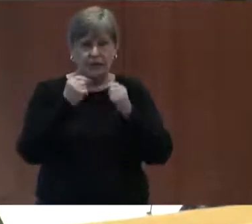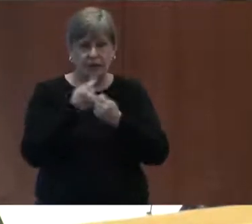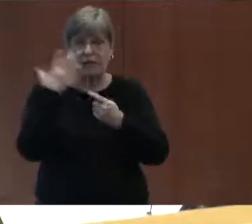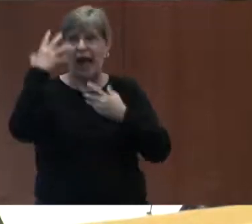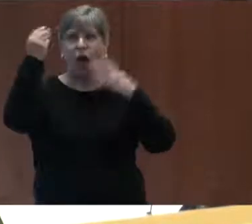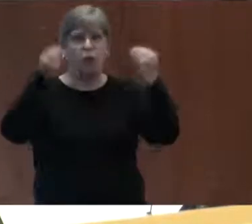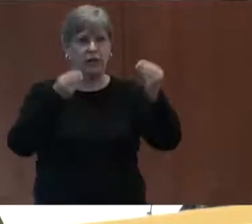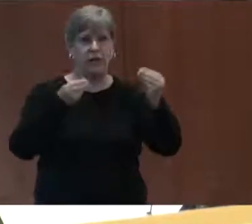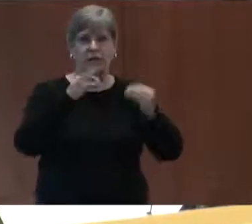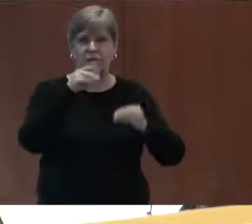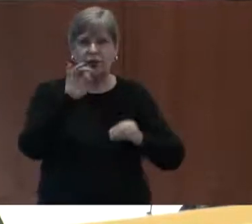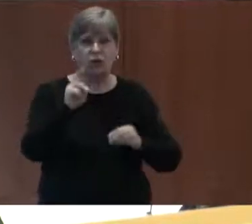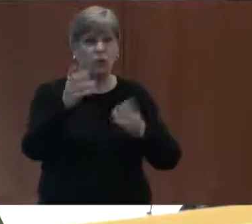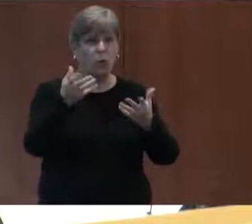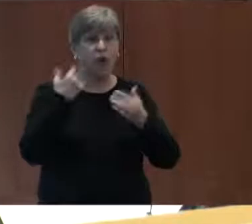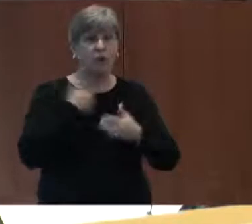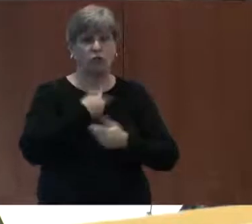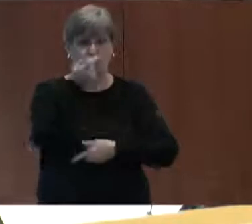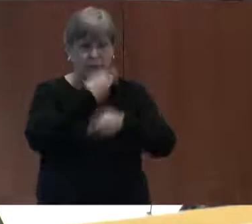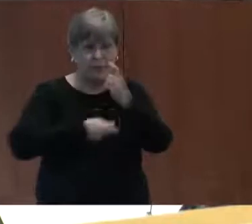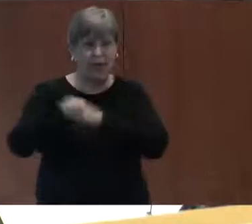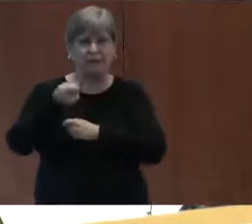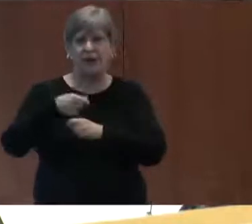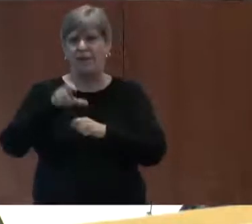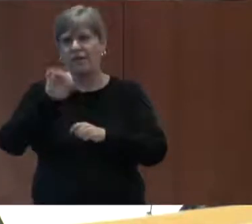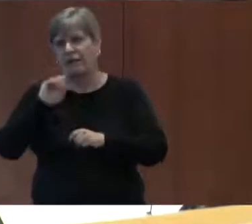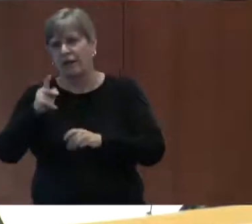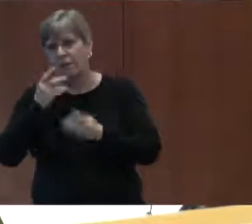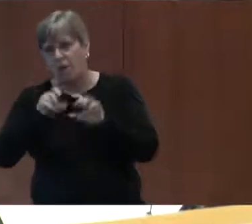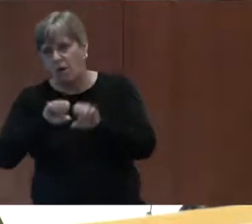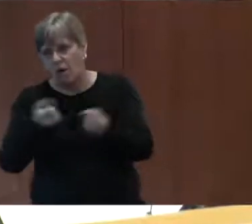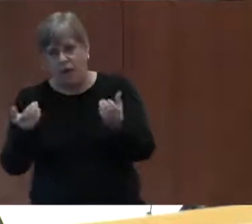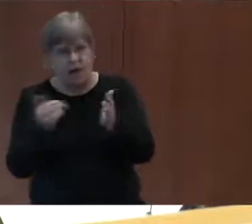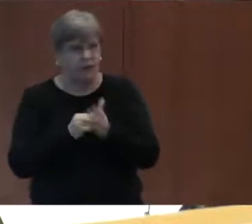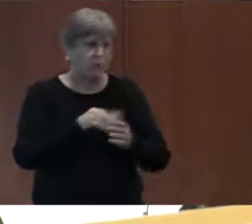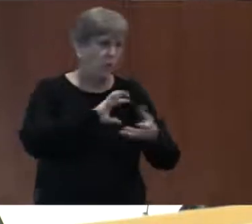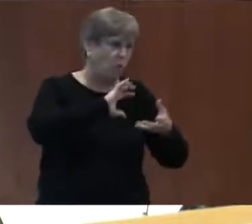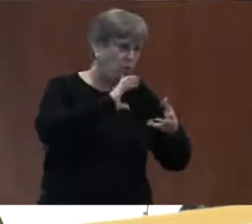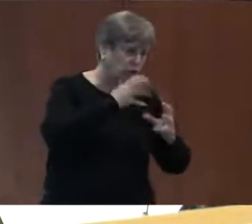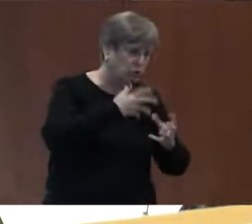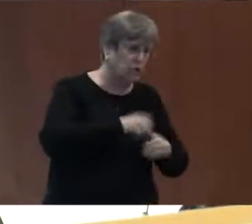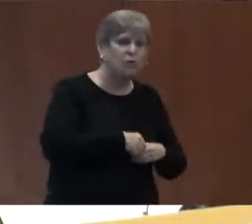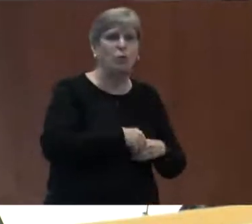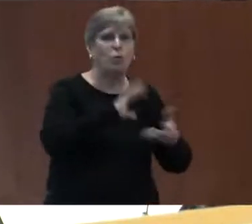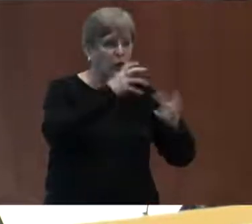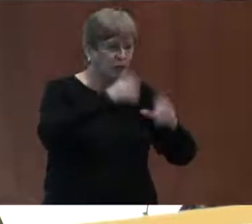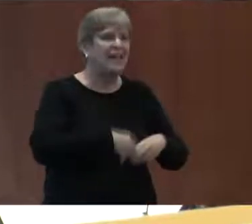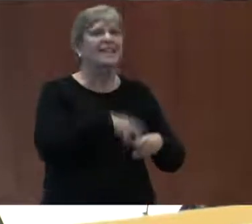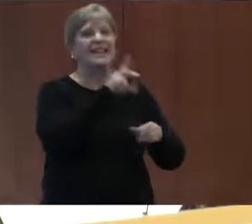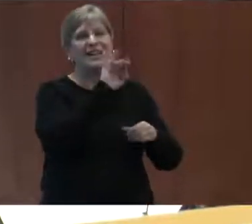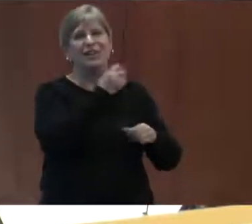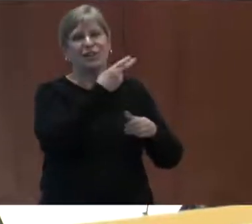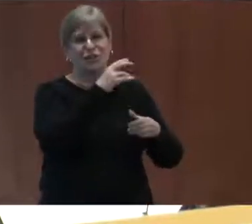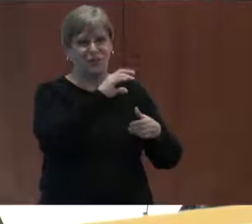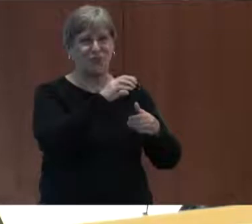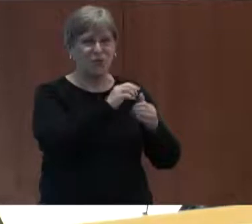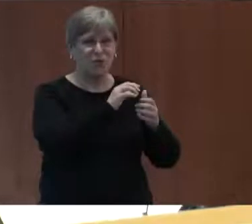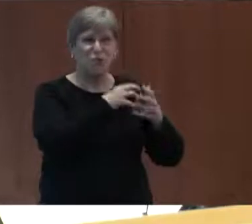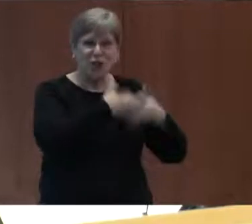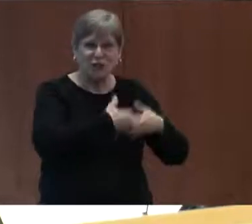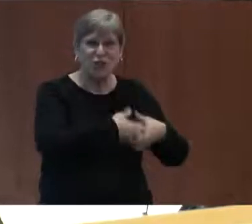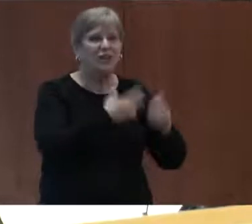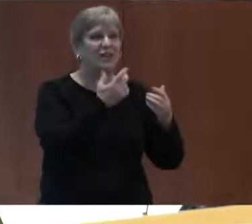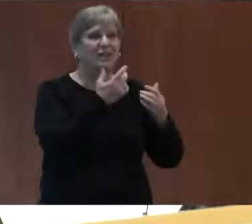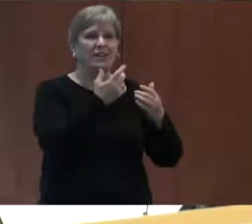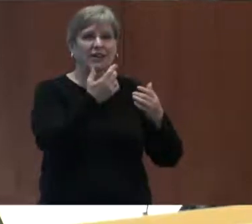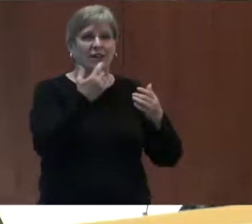field, we wish this was replaced, this thing's broke down again, the washing machine, the dishwasher, even though